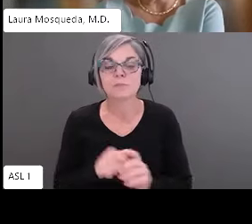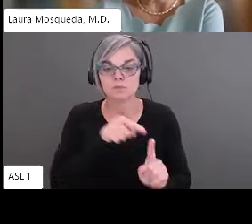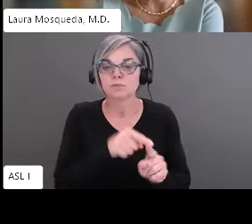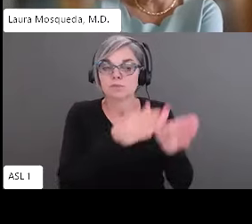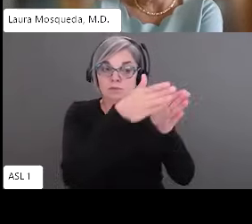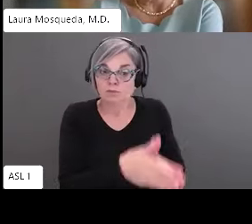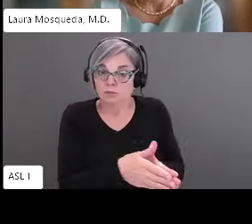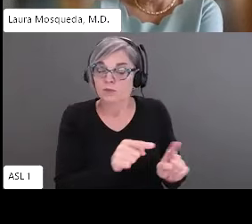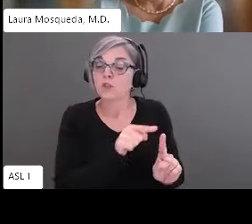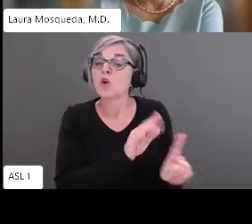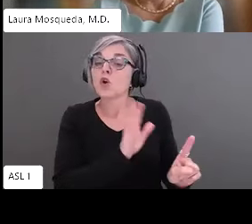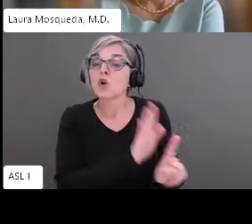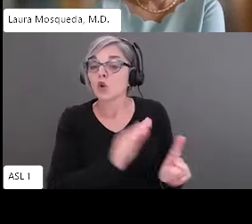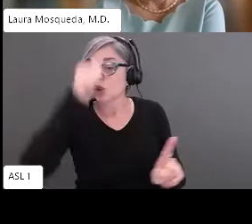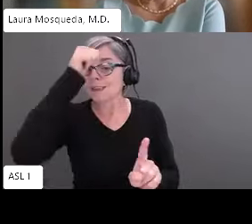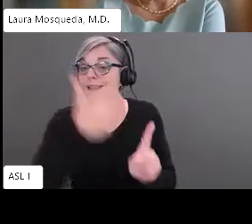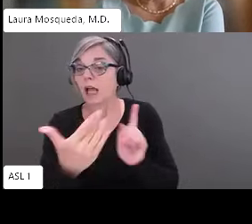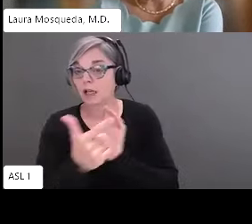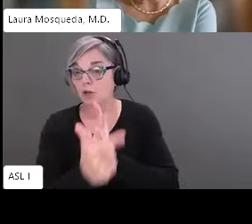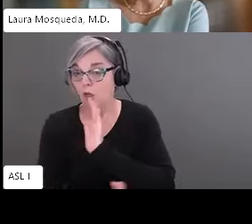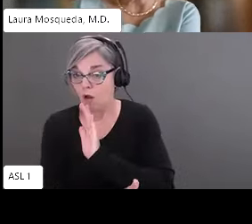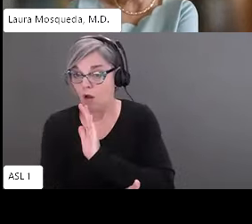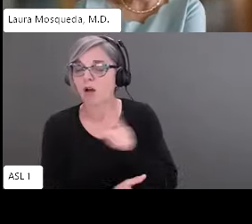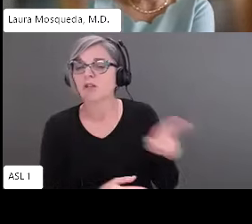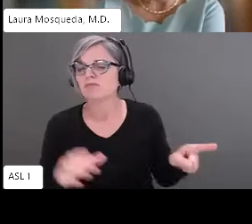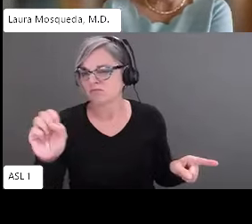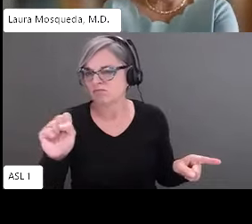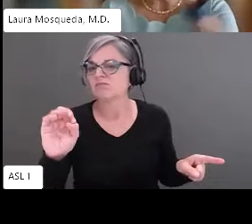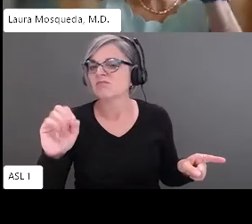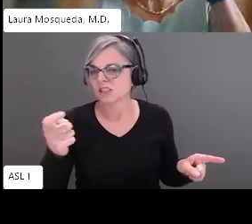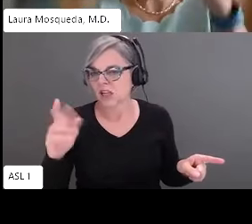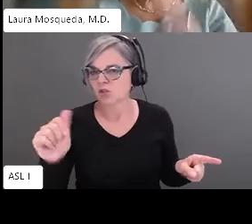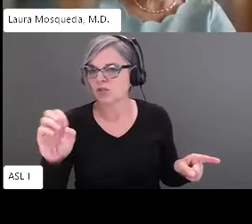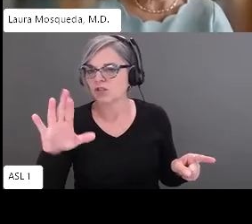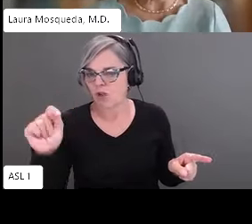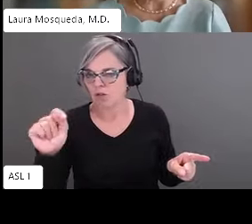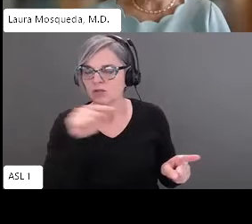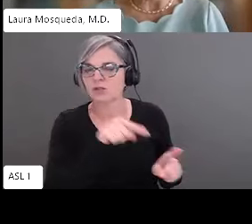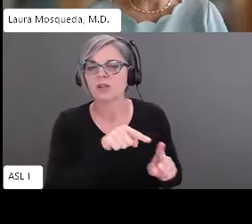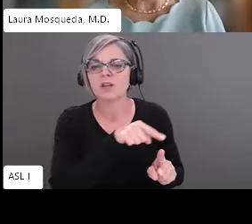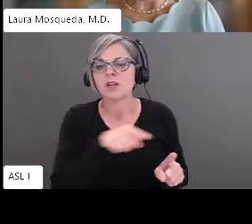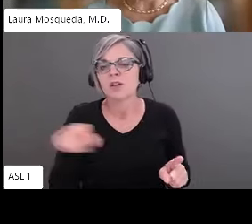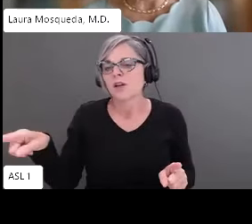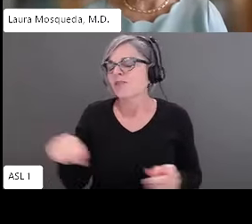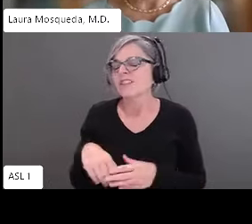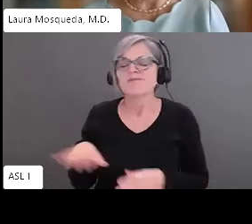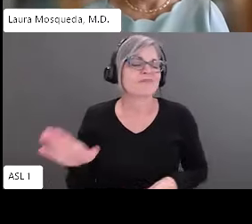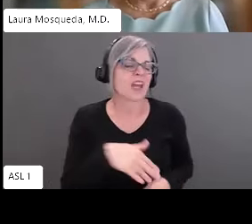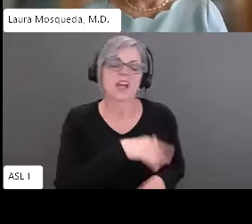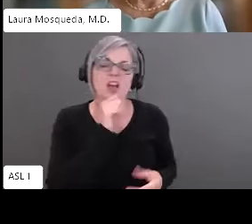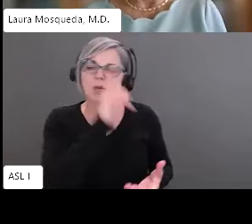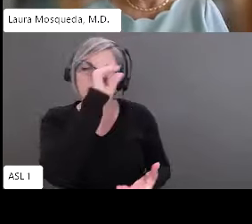sexually assaulting her was not believed because he immediately said, "You can't believe anything she says. She has Alzheimer's